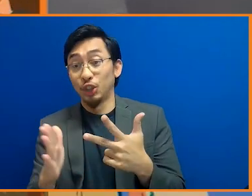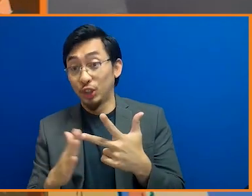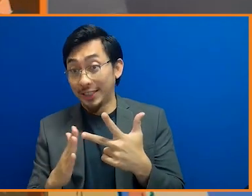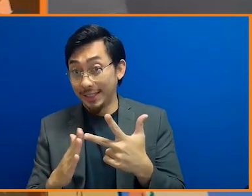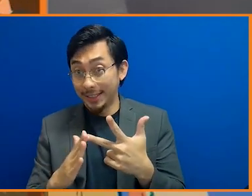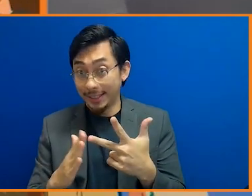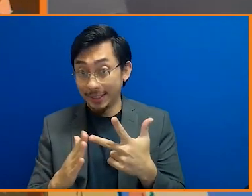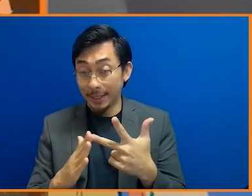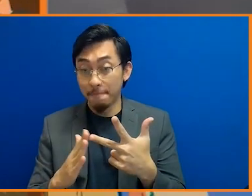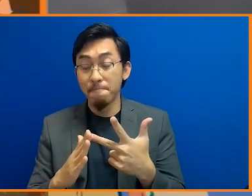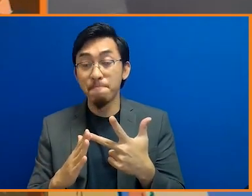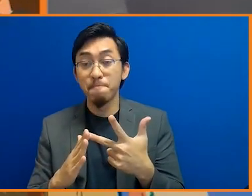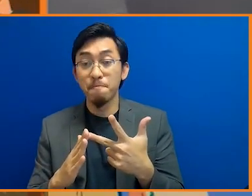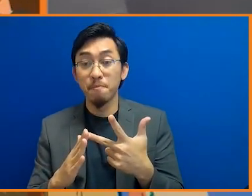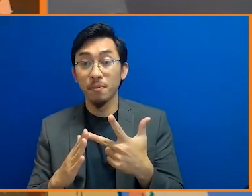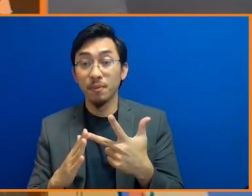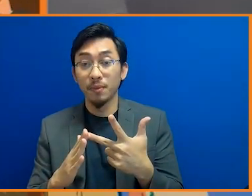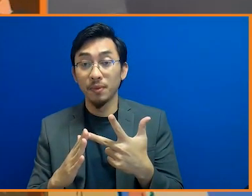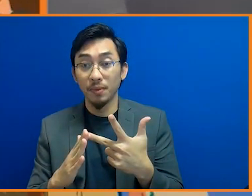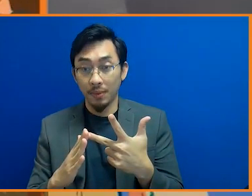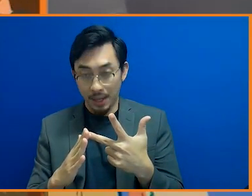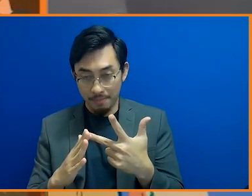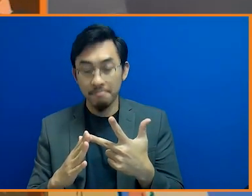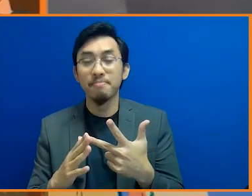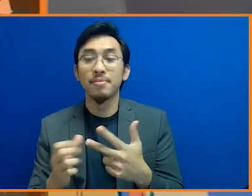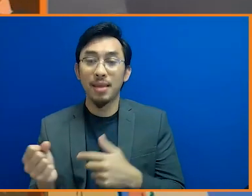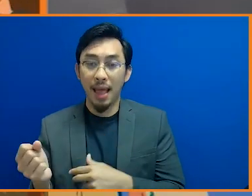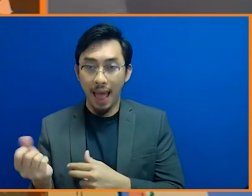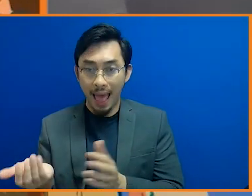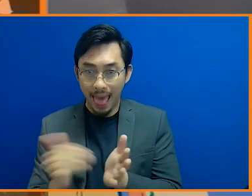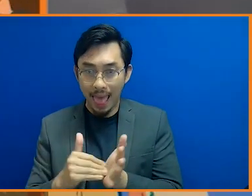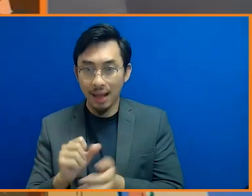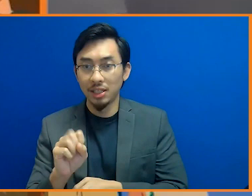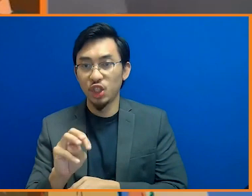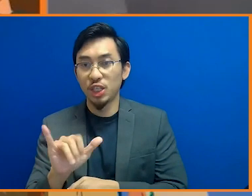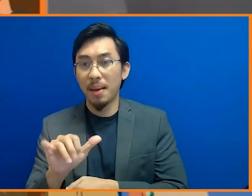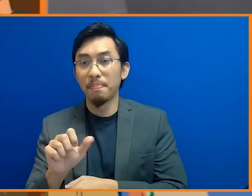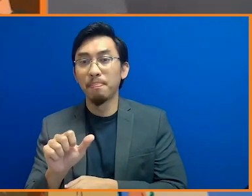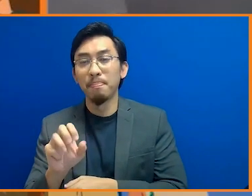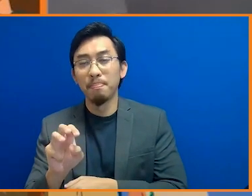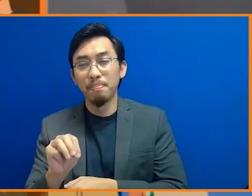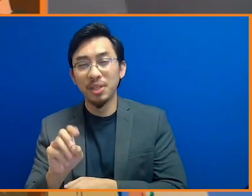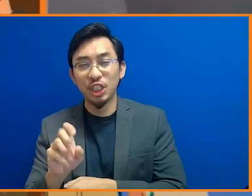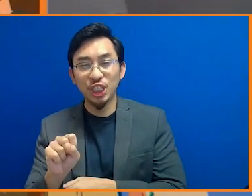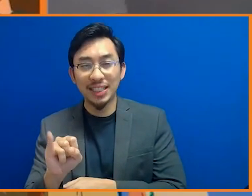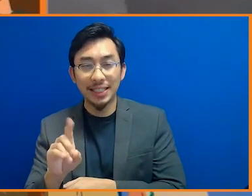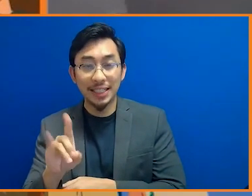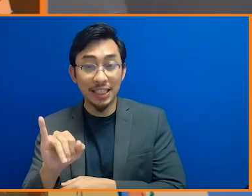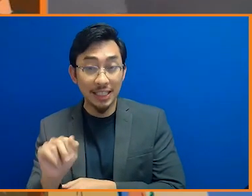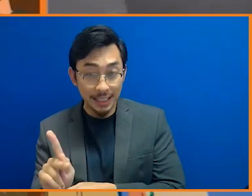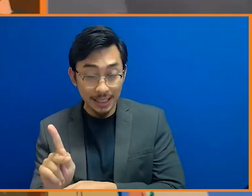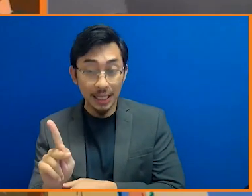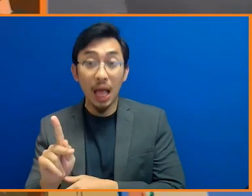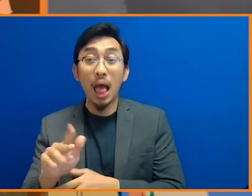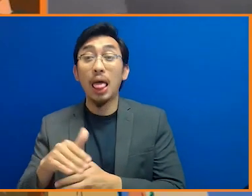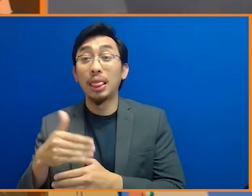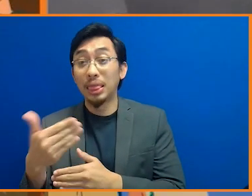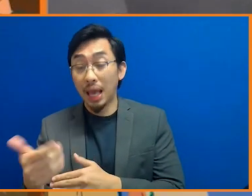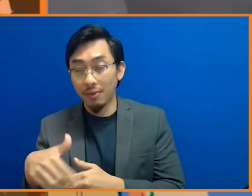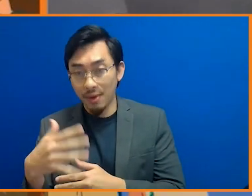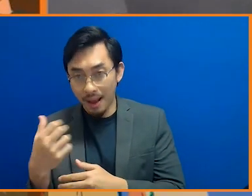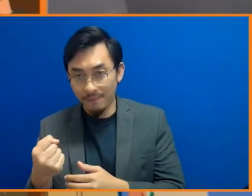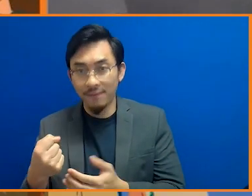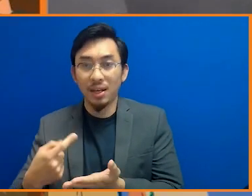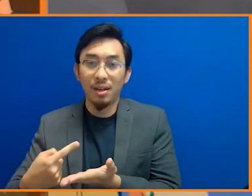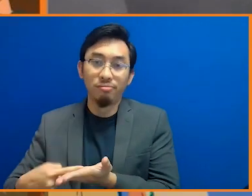break, and then the session three by Prof. Syamsidik again after the lunch break, and then at the end we have